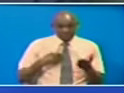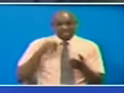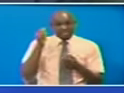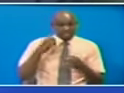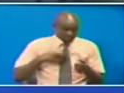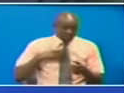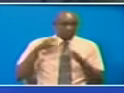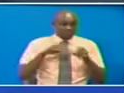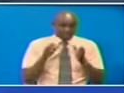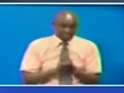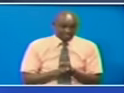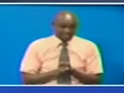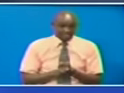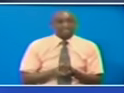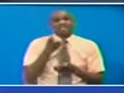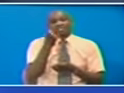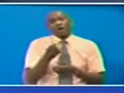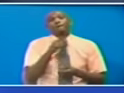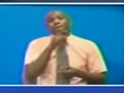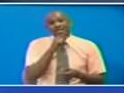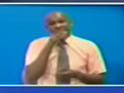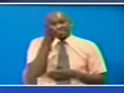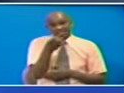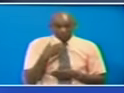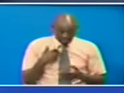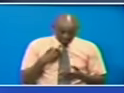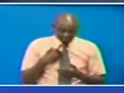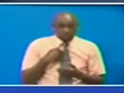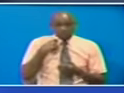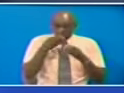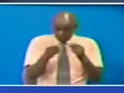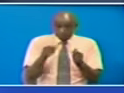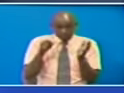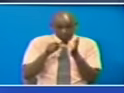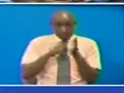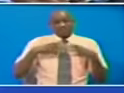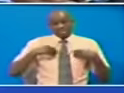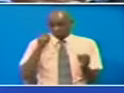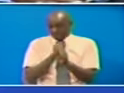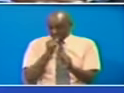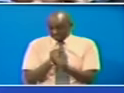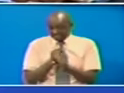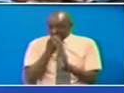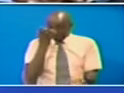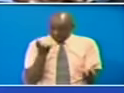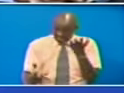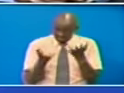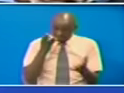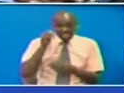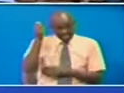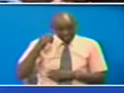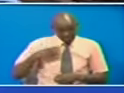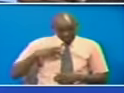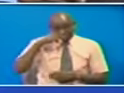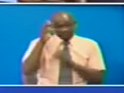are suffering. The words from the men at the heart of the attempts to hammer out a deal with the health workers, perhaps not what Kenyans had